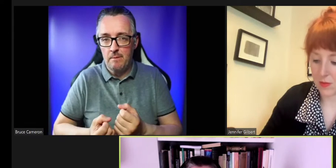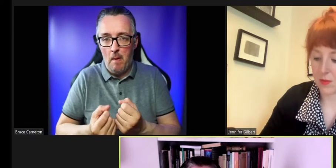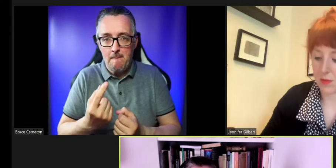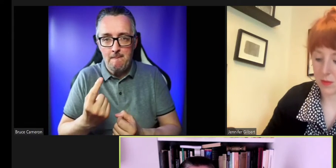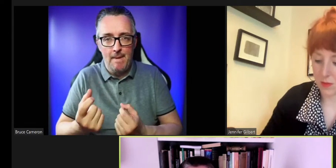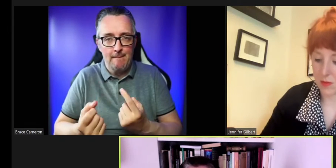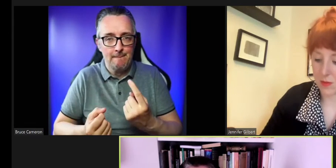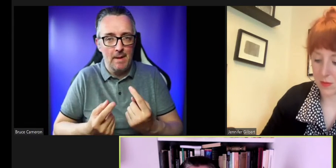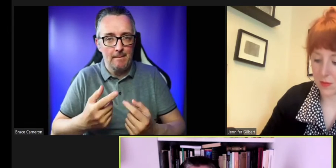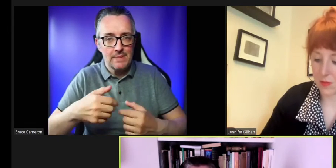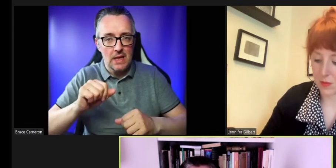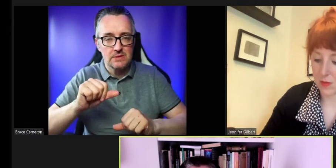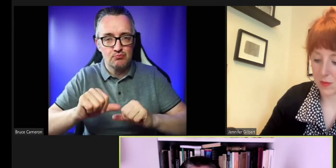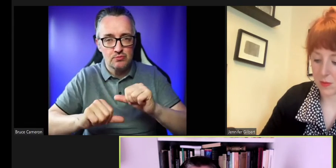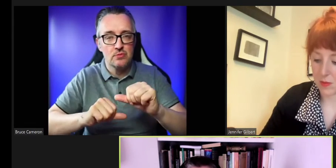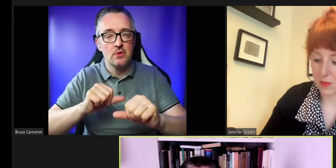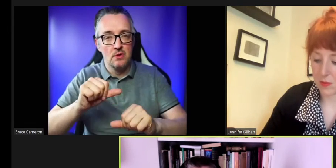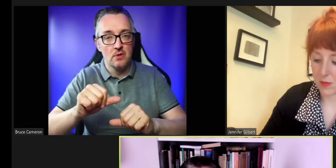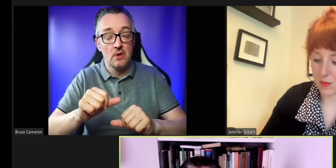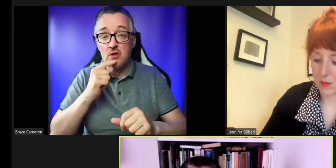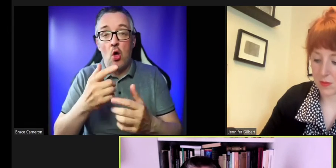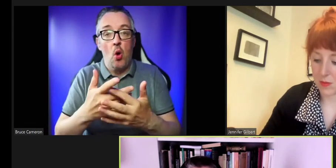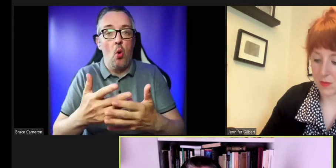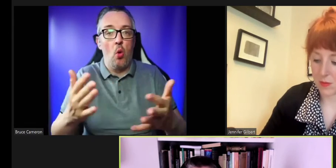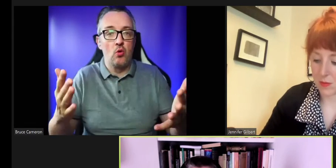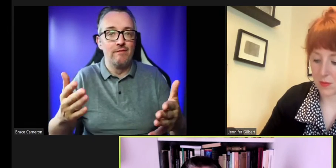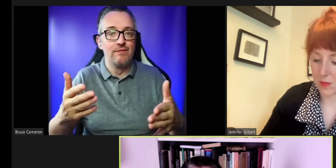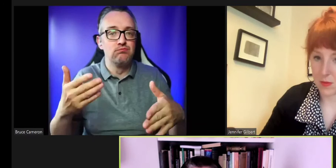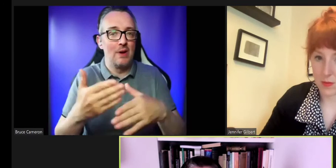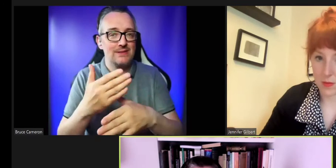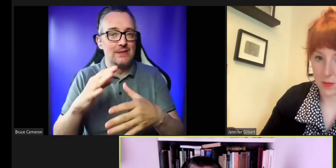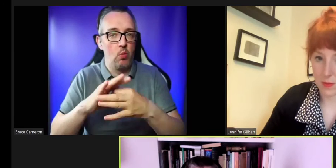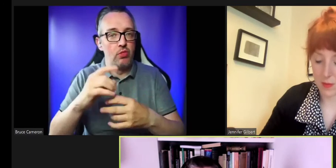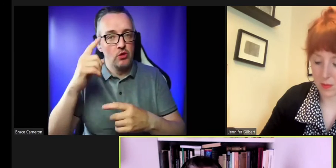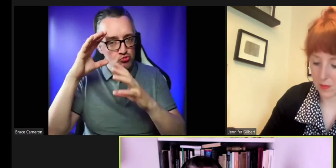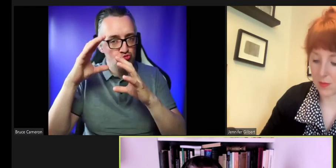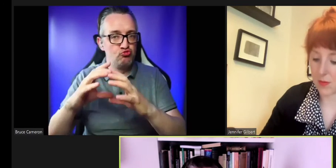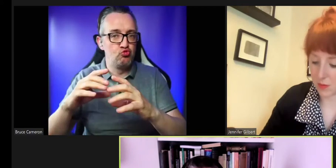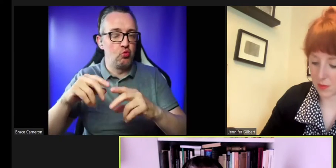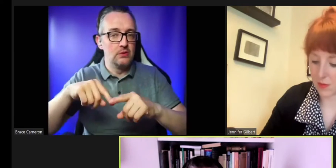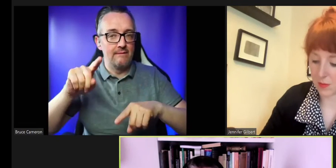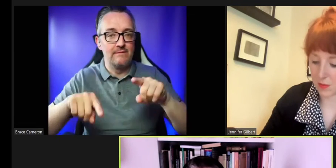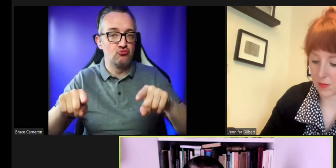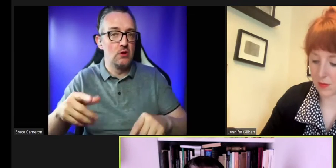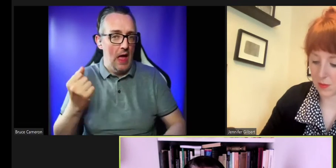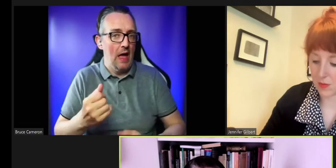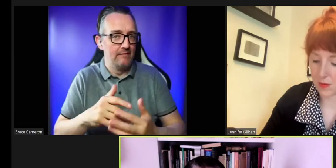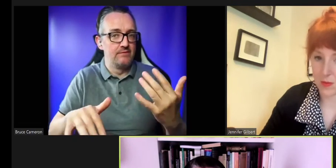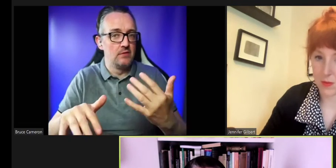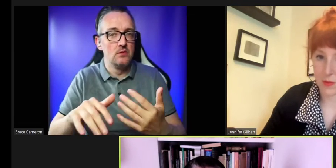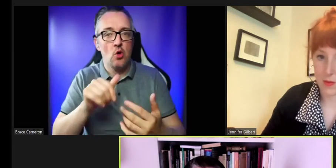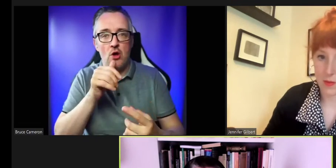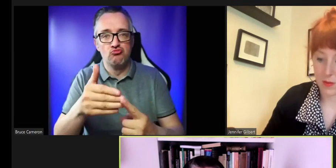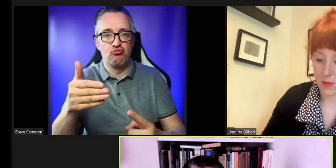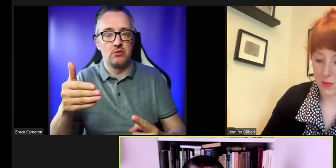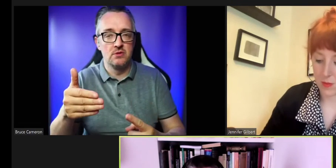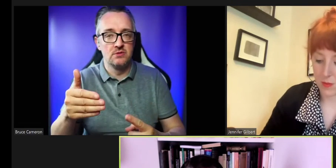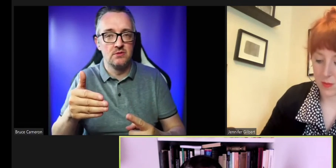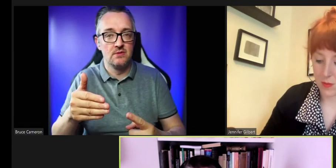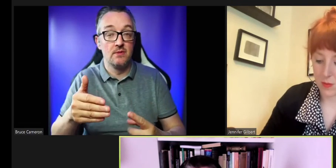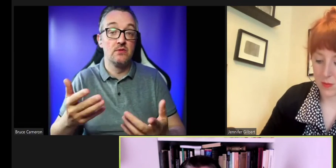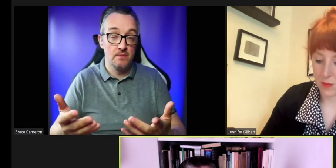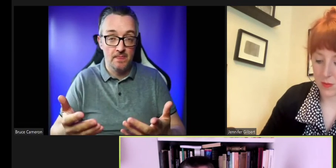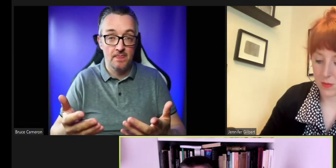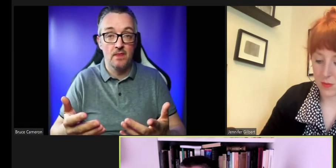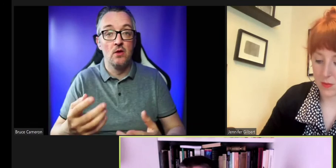grassroots. And there's a lot of neurodivergent practice in the arts, which is unrecognised as well. That, you know, people who